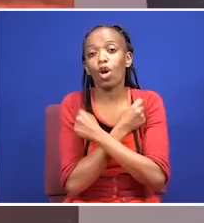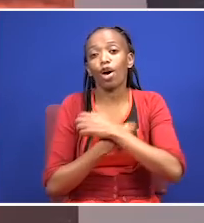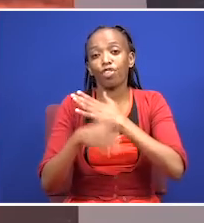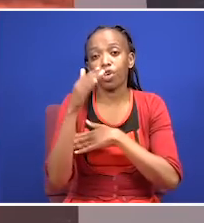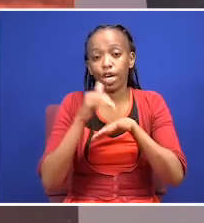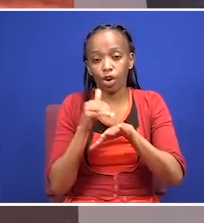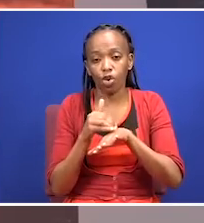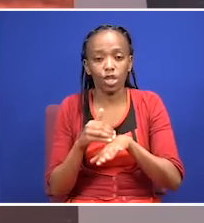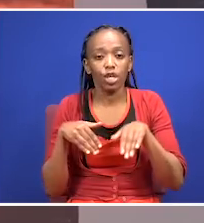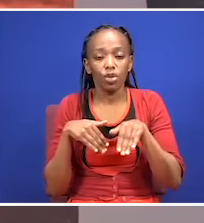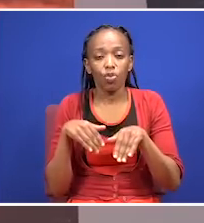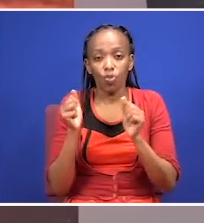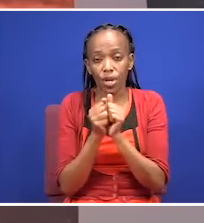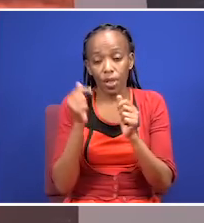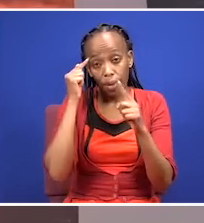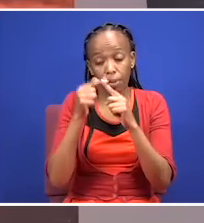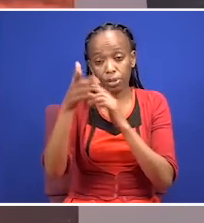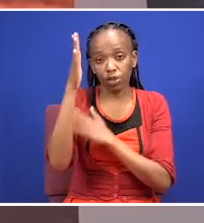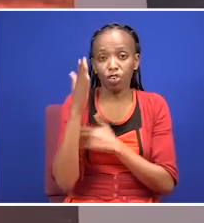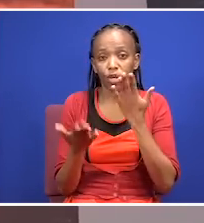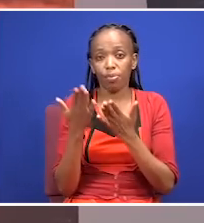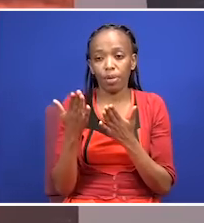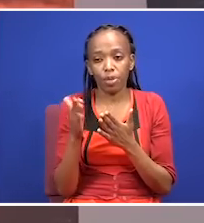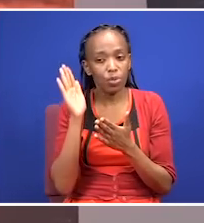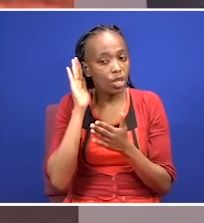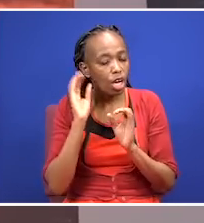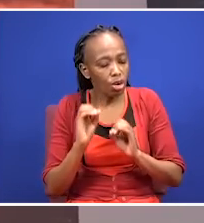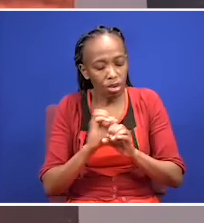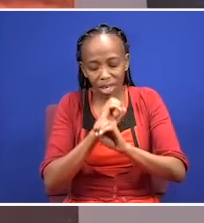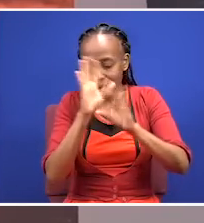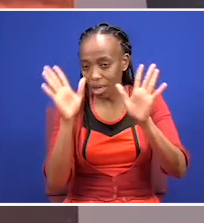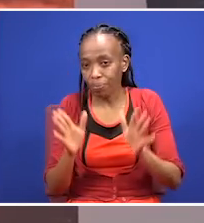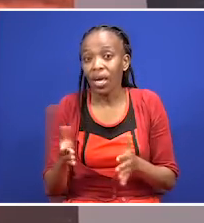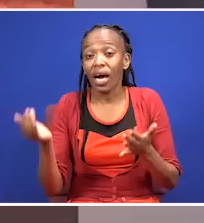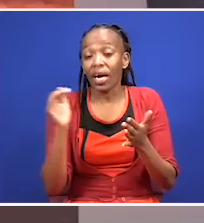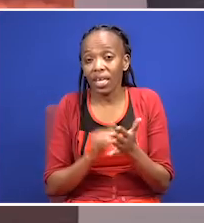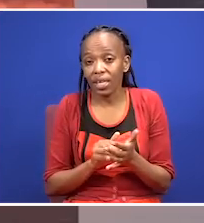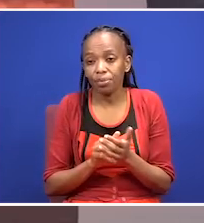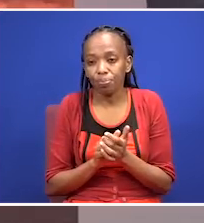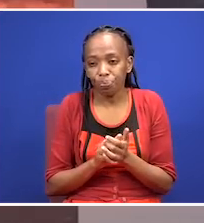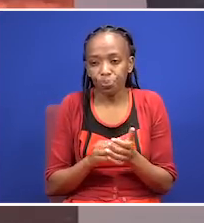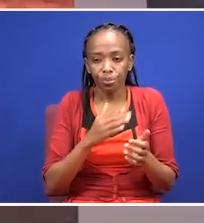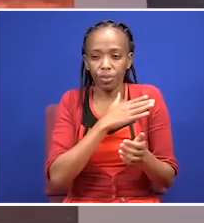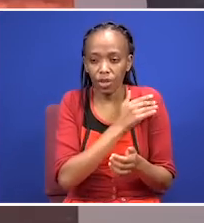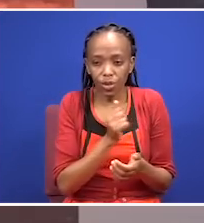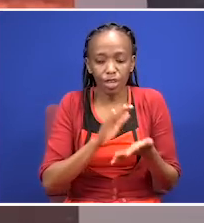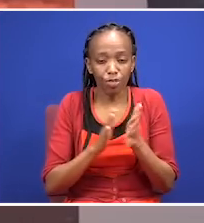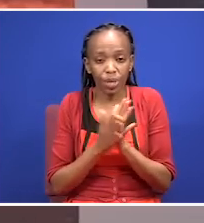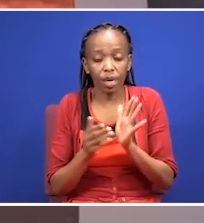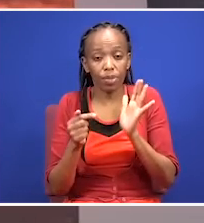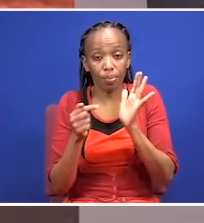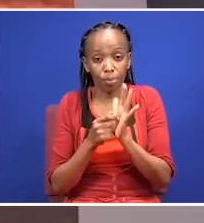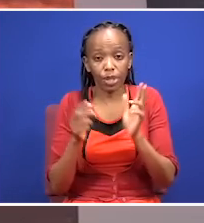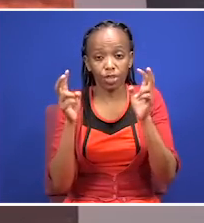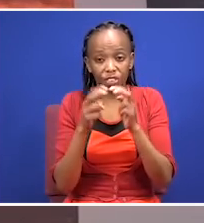and are called according to his purpose maybe you didn't hear that clearly let me repeat again to you joseph became the point of